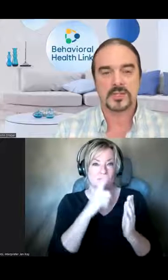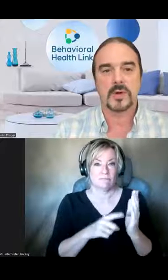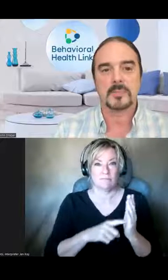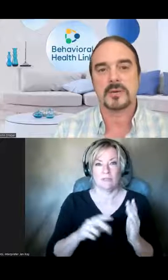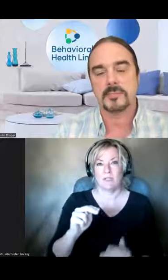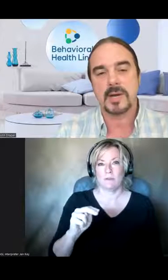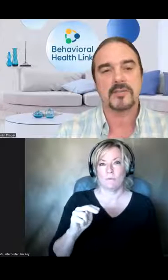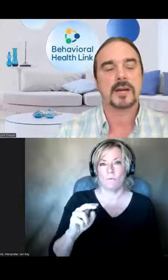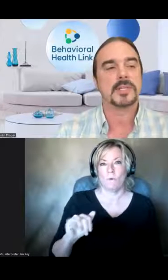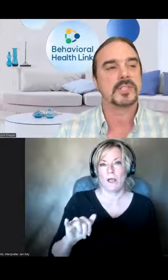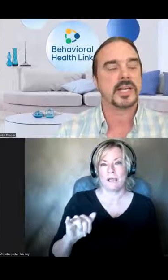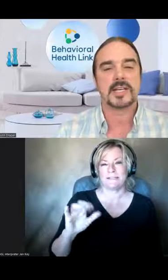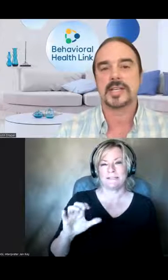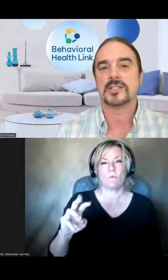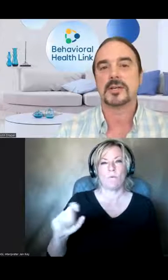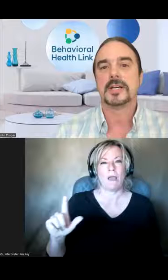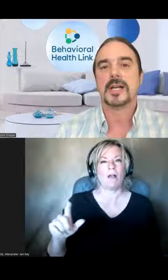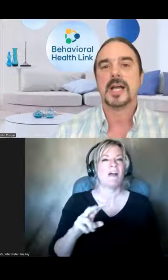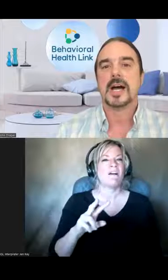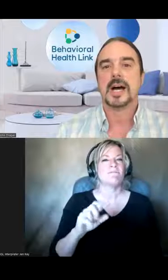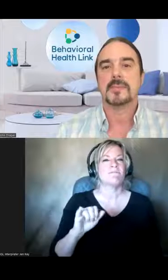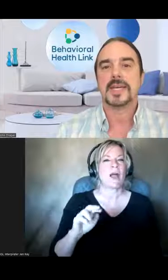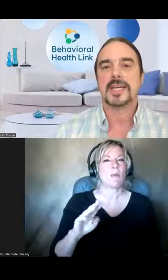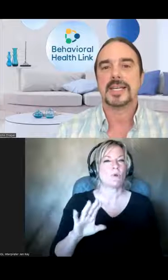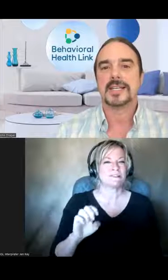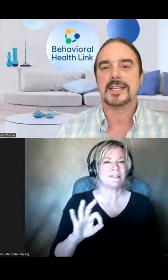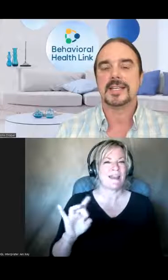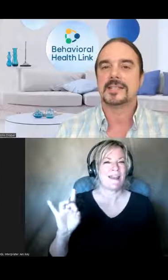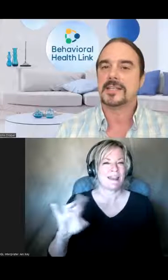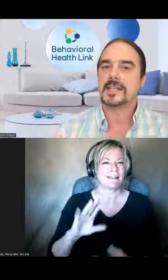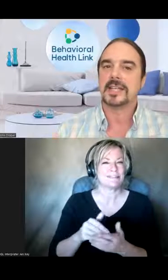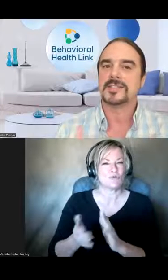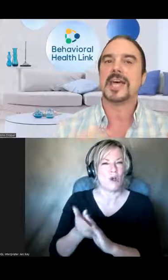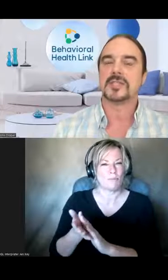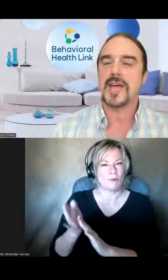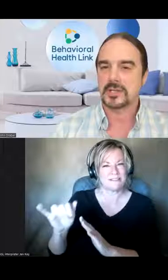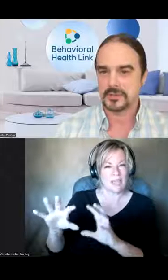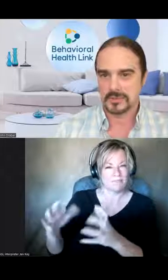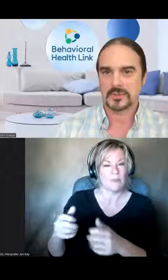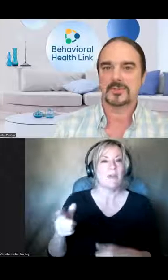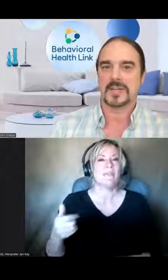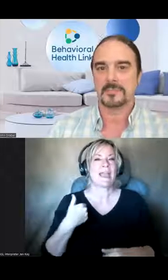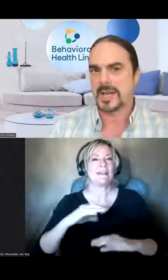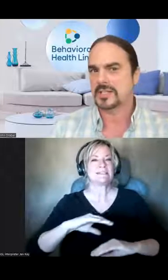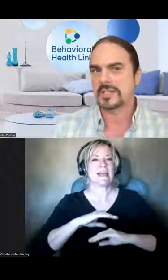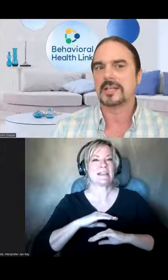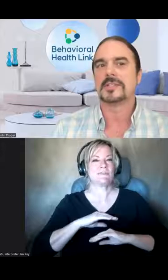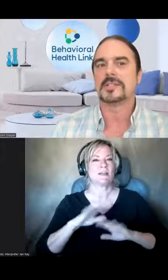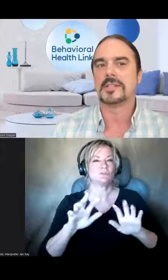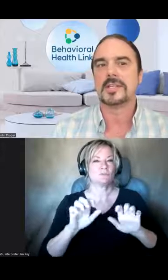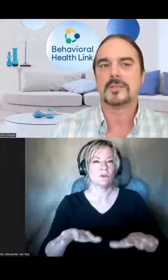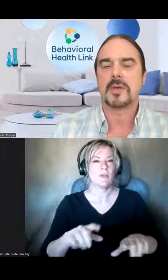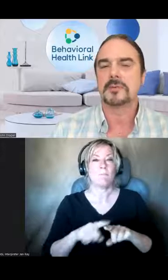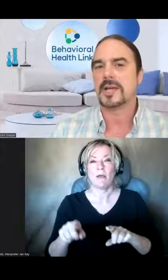is also operated by Vibrant. It's a 988 center. And they did a satisfaction survey, but actually they